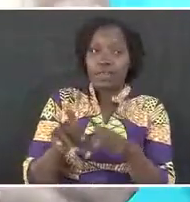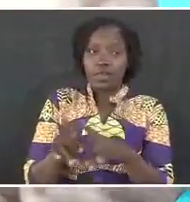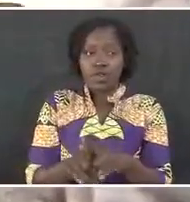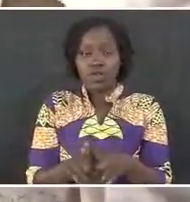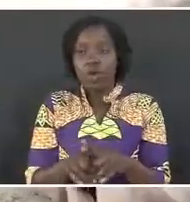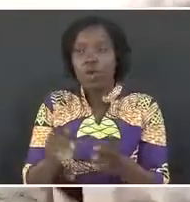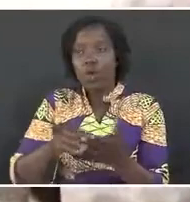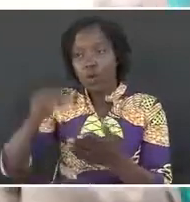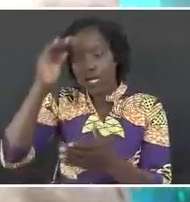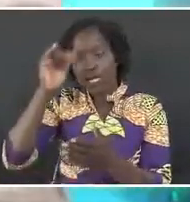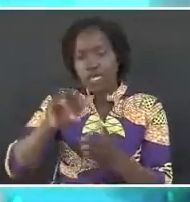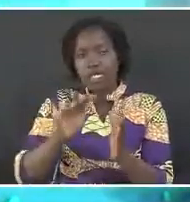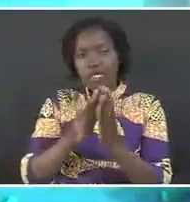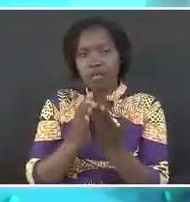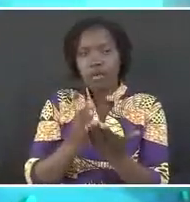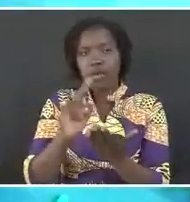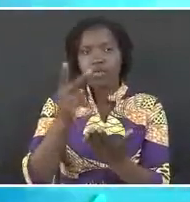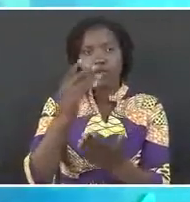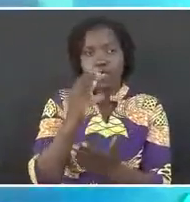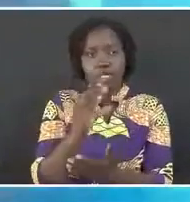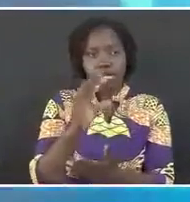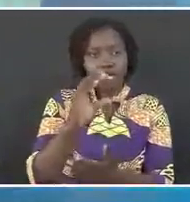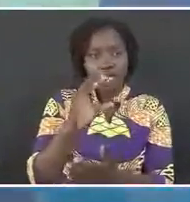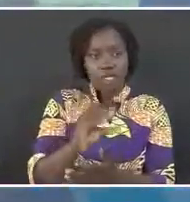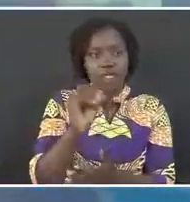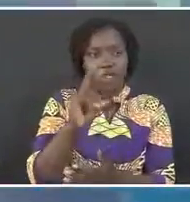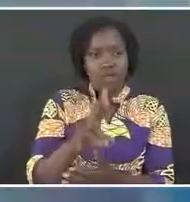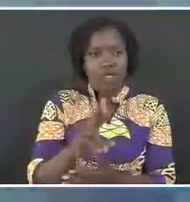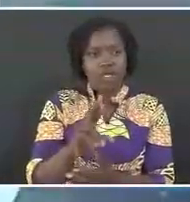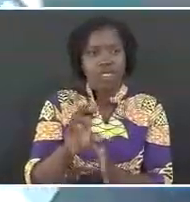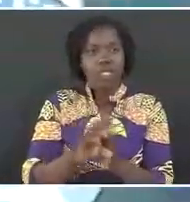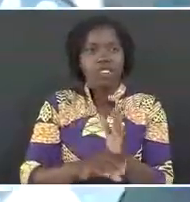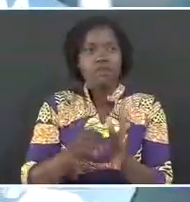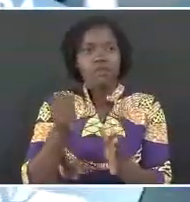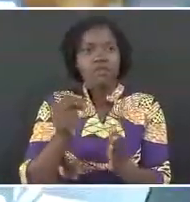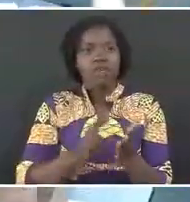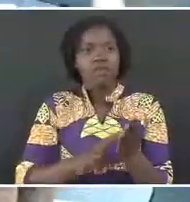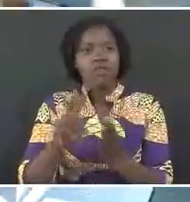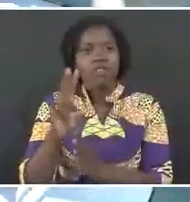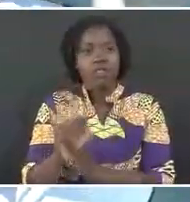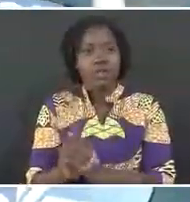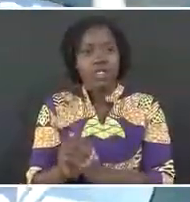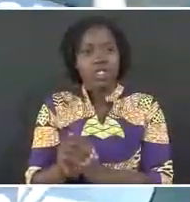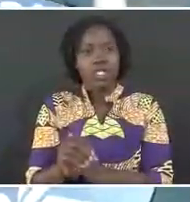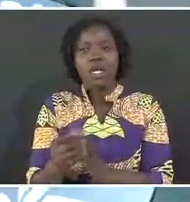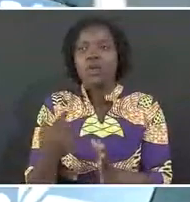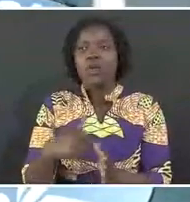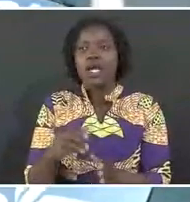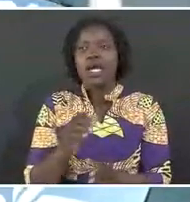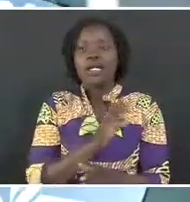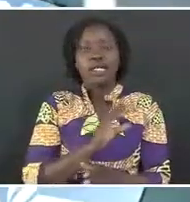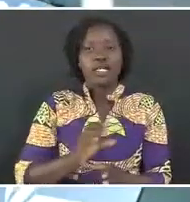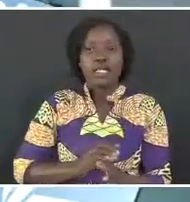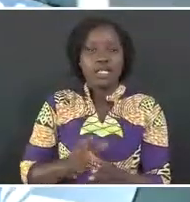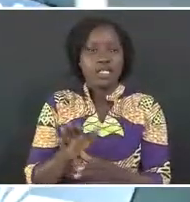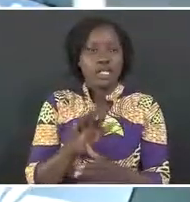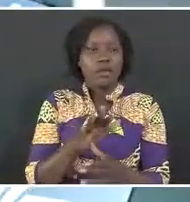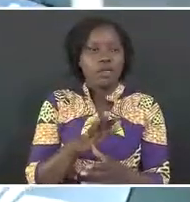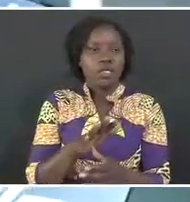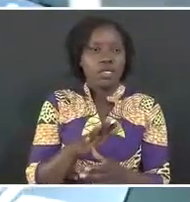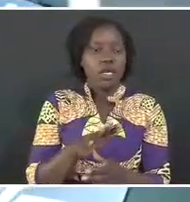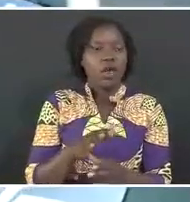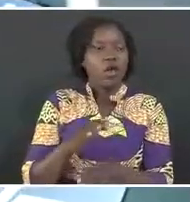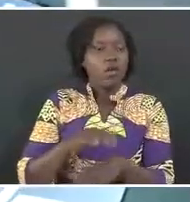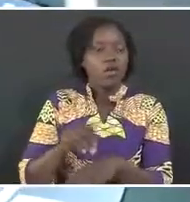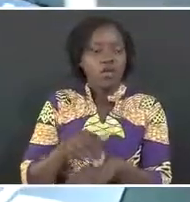learned that in the book of 2 Corinthians chapter 5, verse 20, that we are Christ's ambassadors who have been